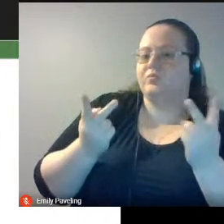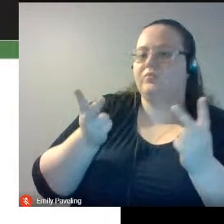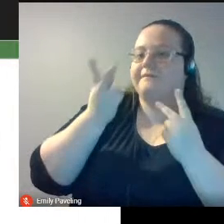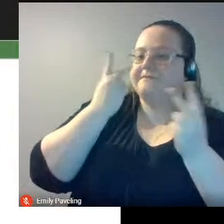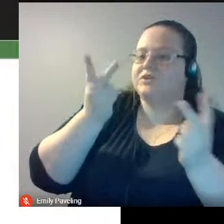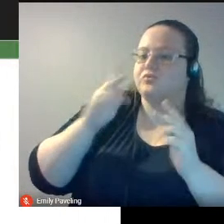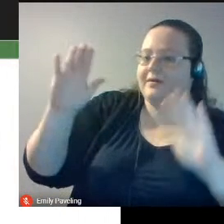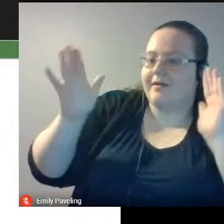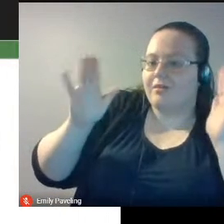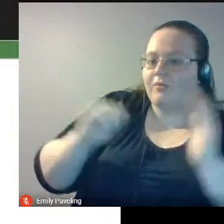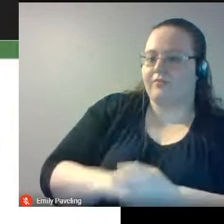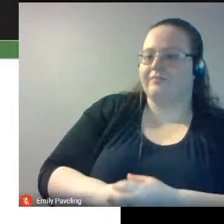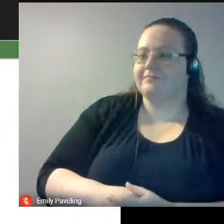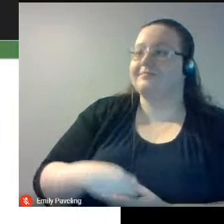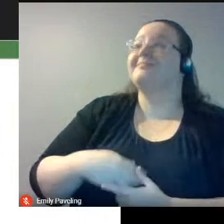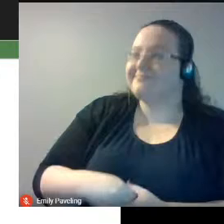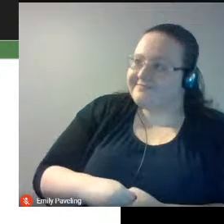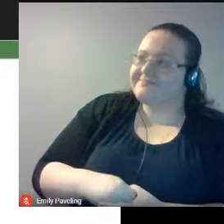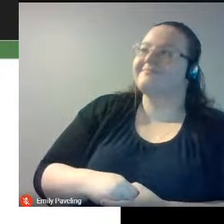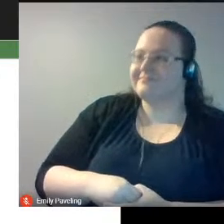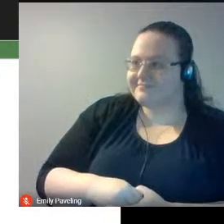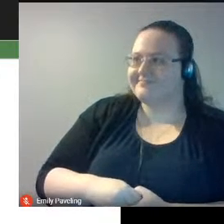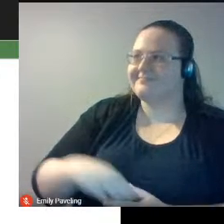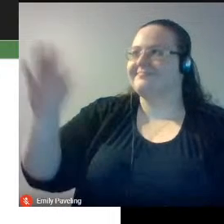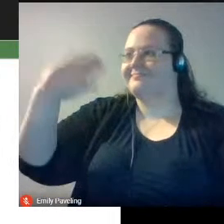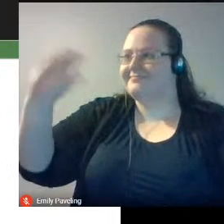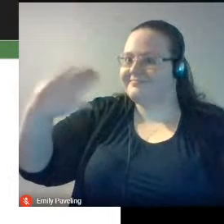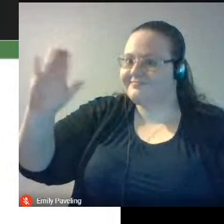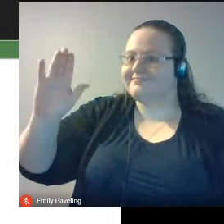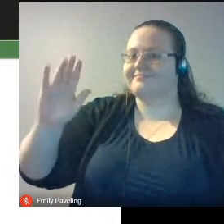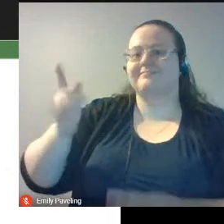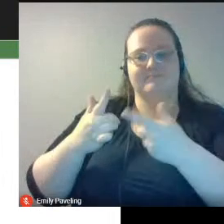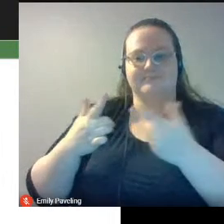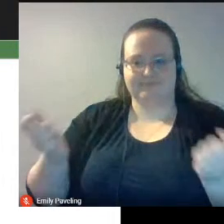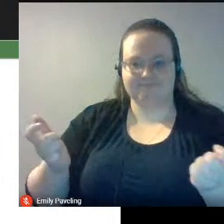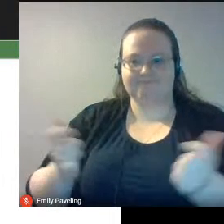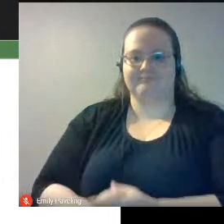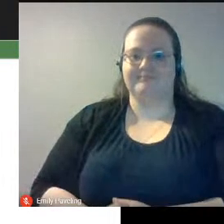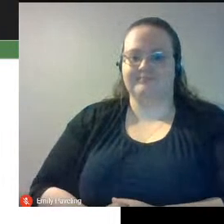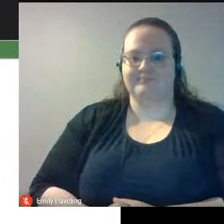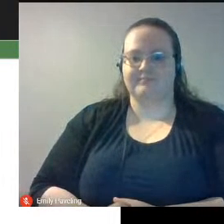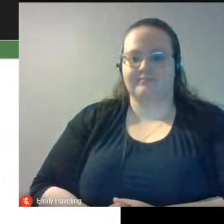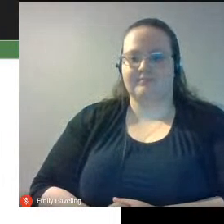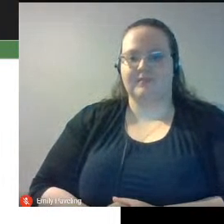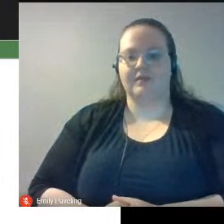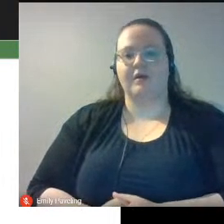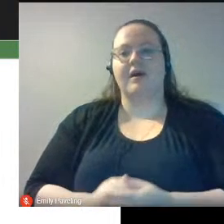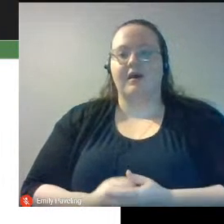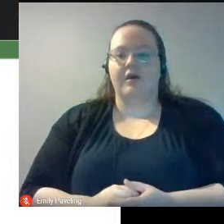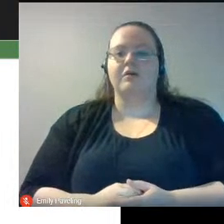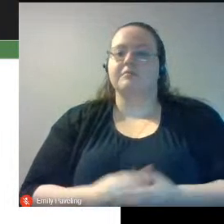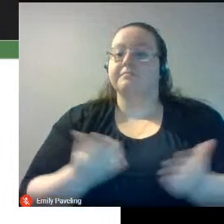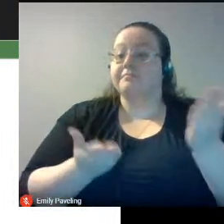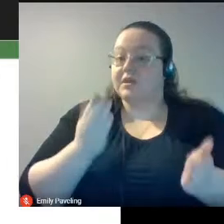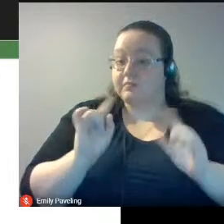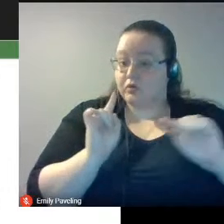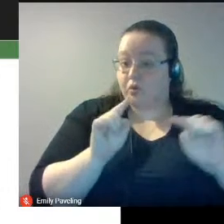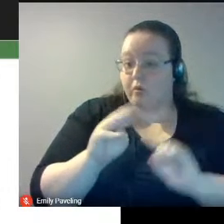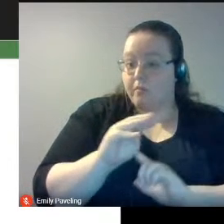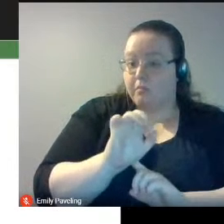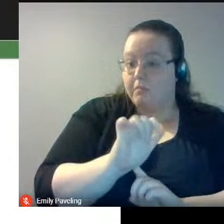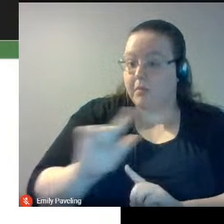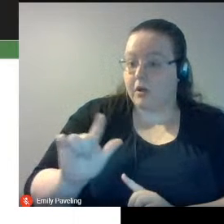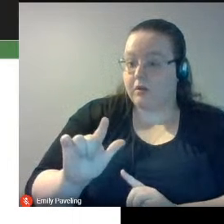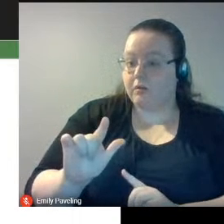children, you can also practice following directional signs. Visit a place where there already exists some directional signage, such